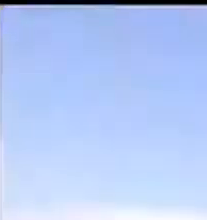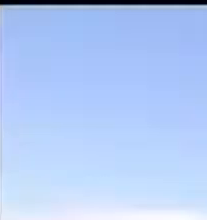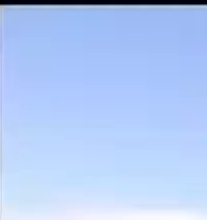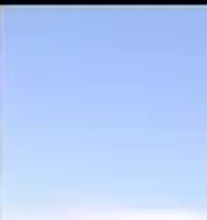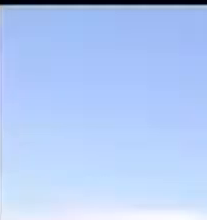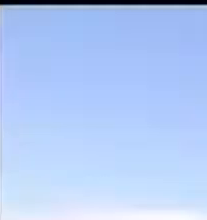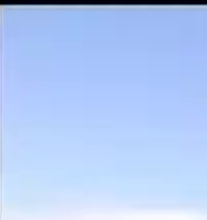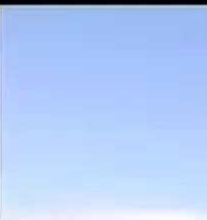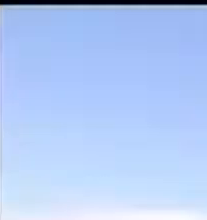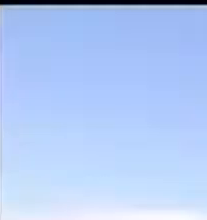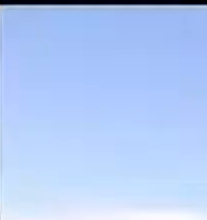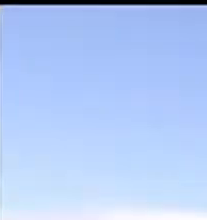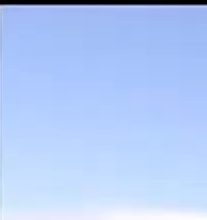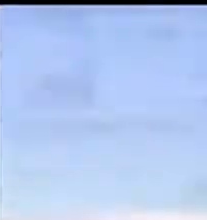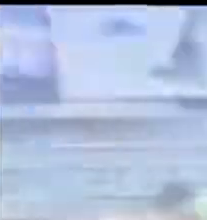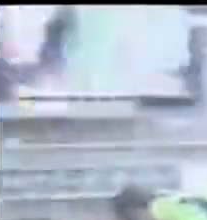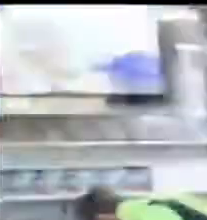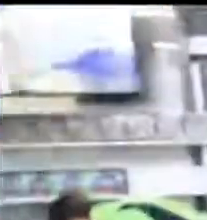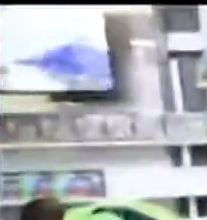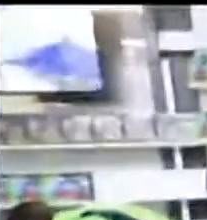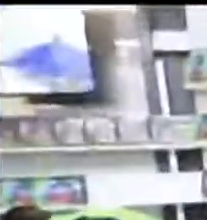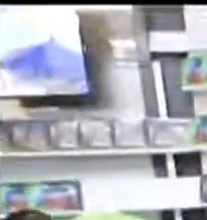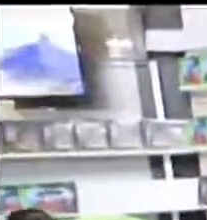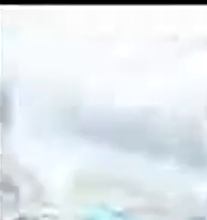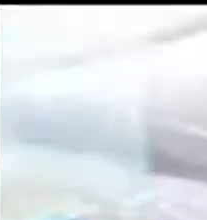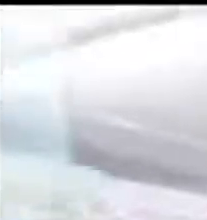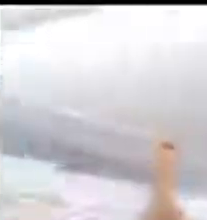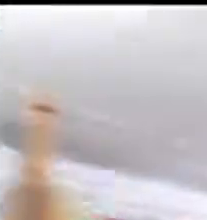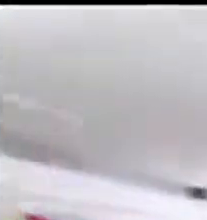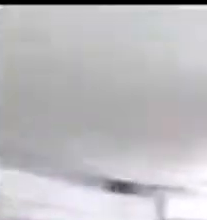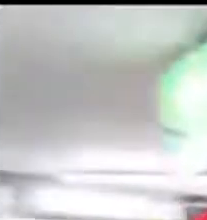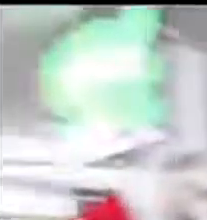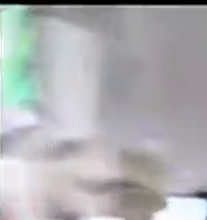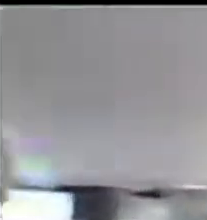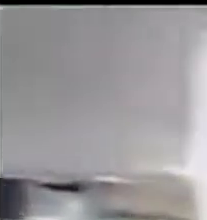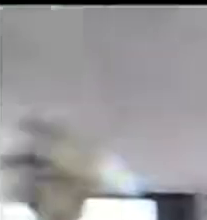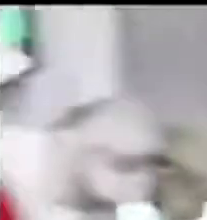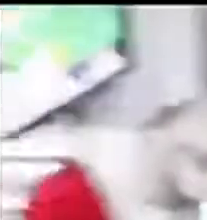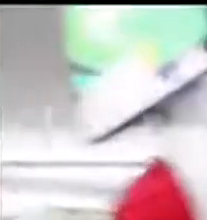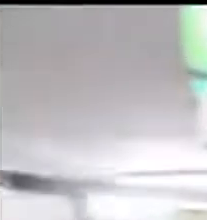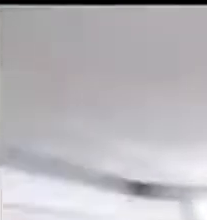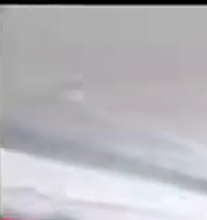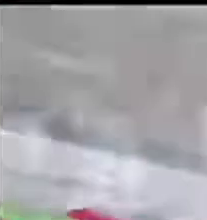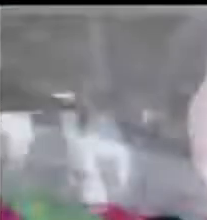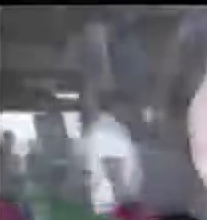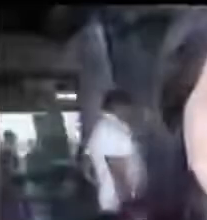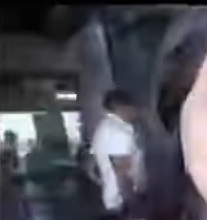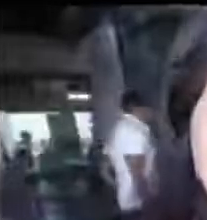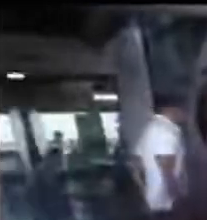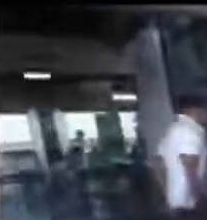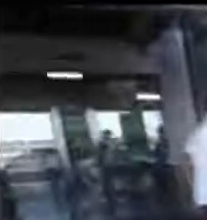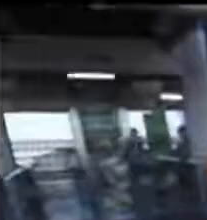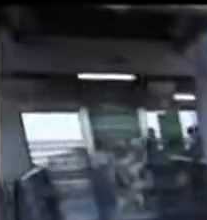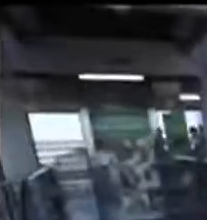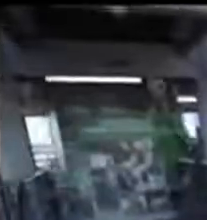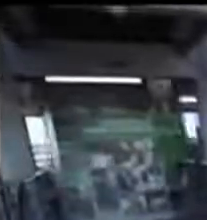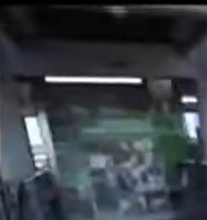So when we came here, there was no clouds. Now it's coming. Okay, so when you come out, you get your photos there. So Annie got